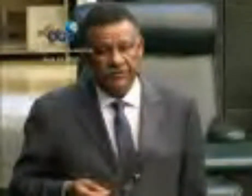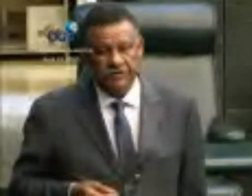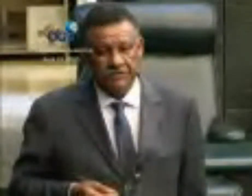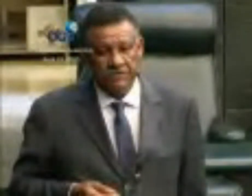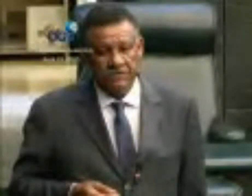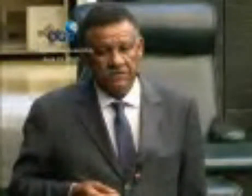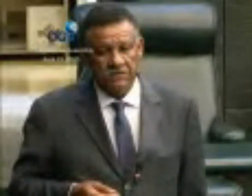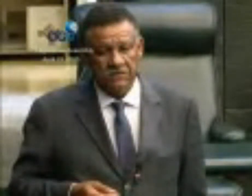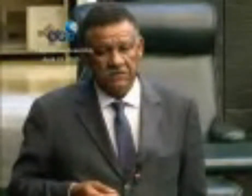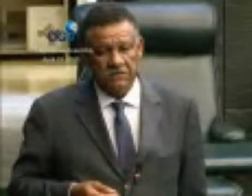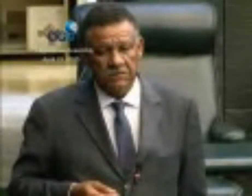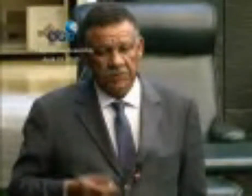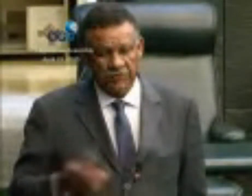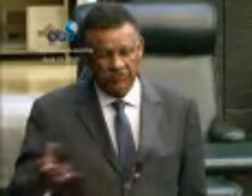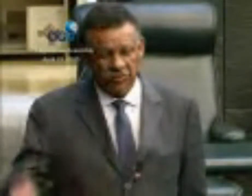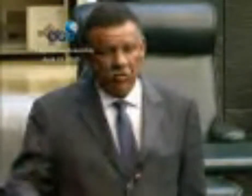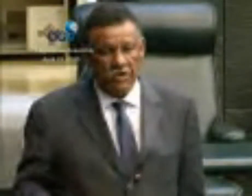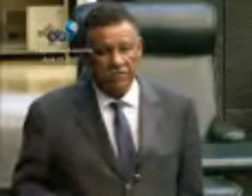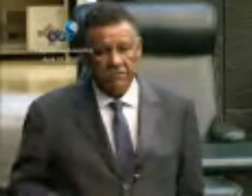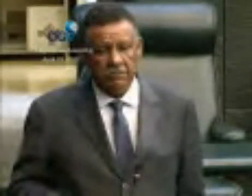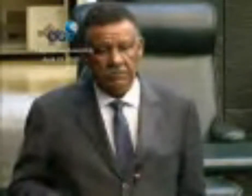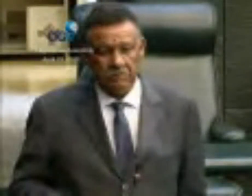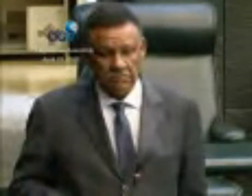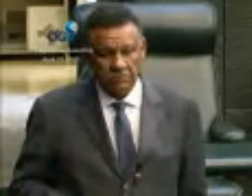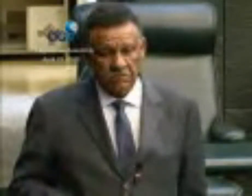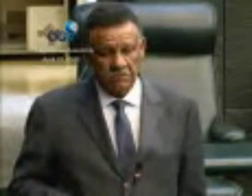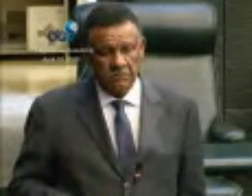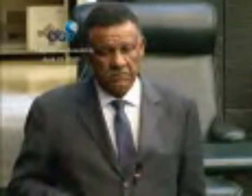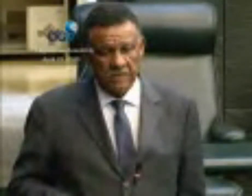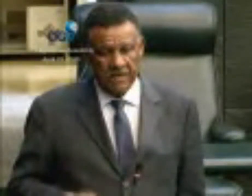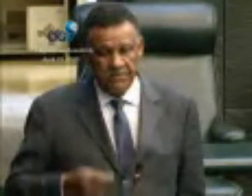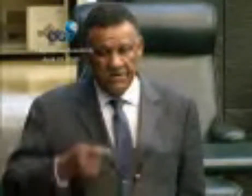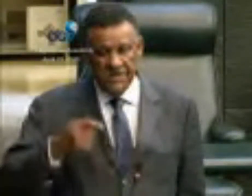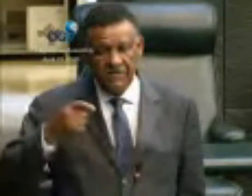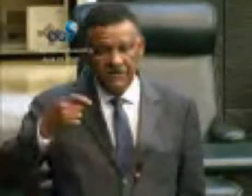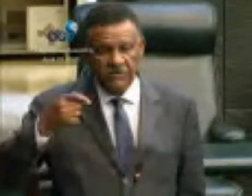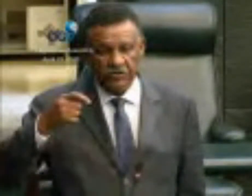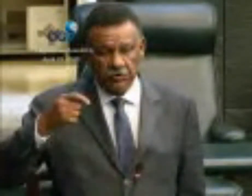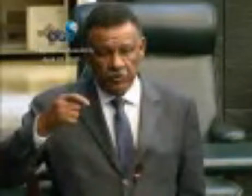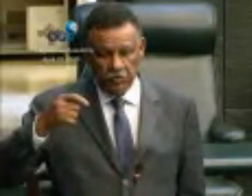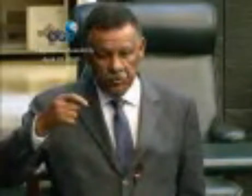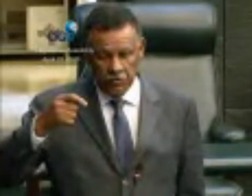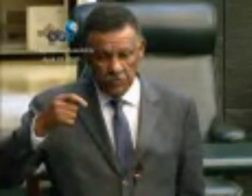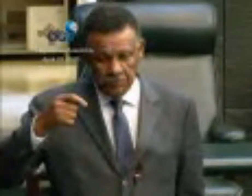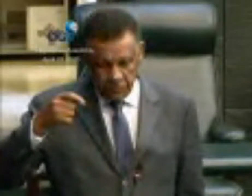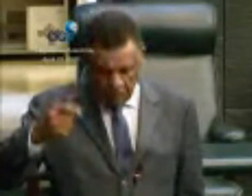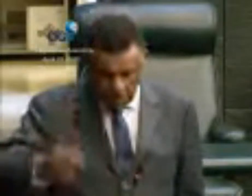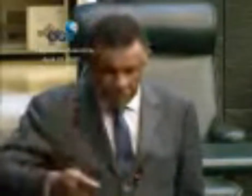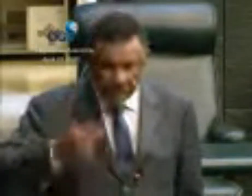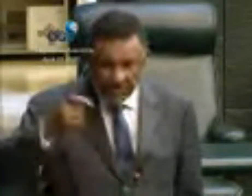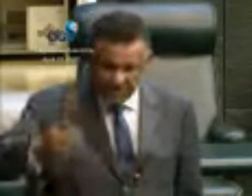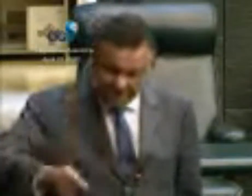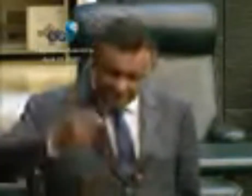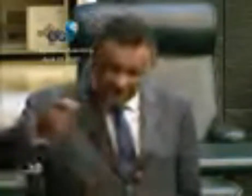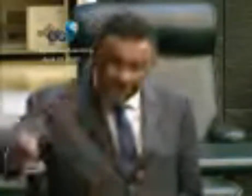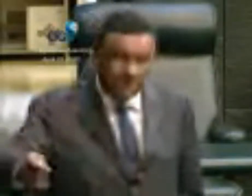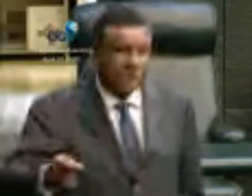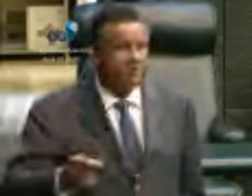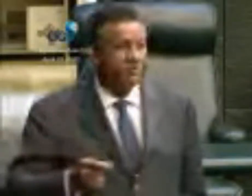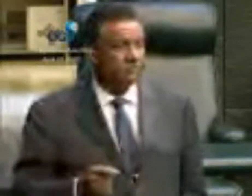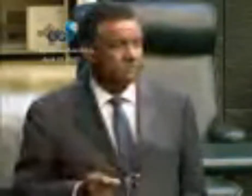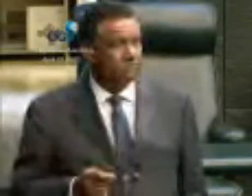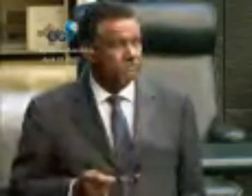withdrawal, I believe, is part of that next phase, building us